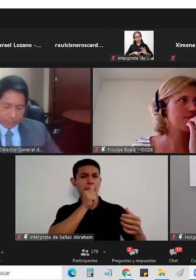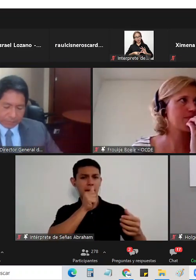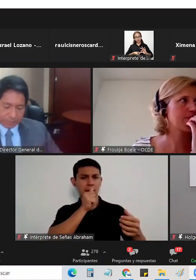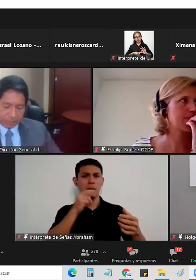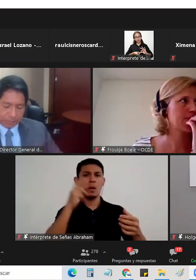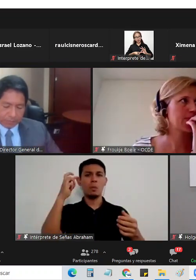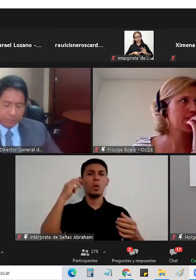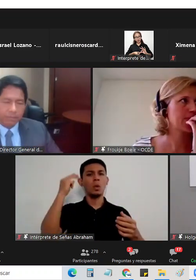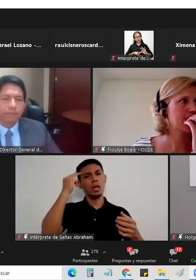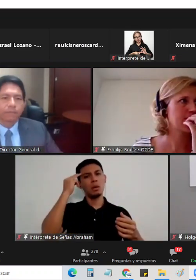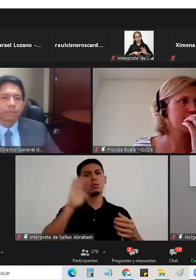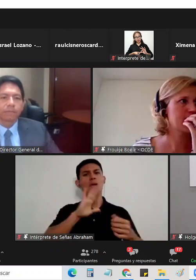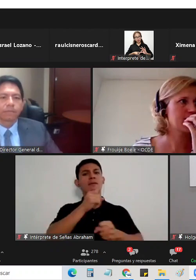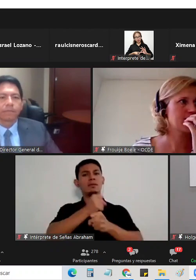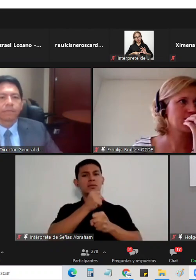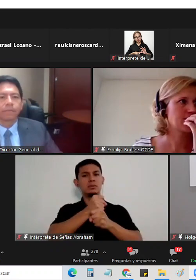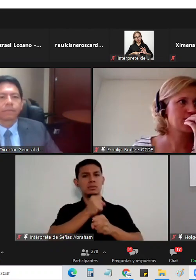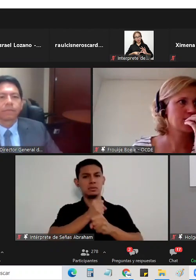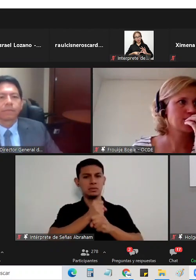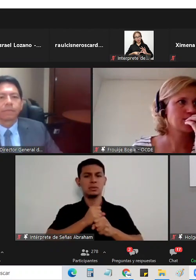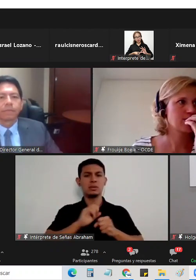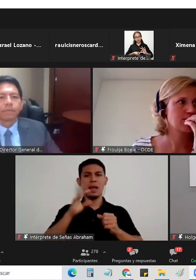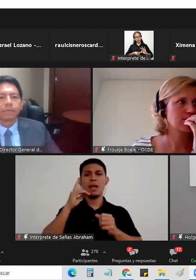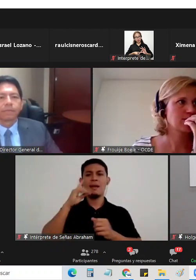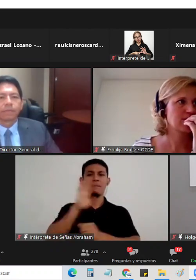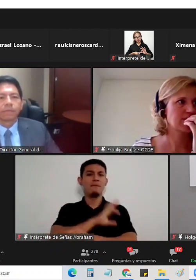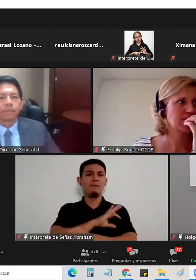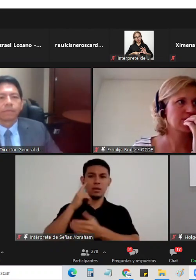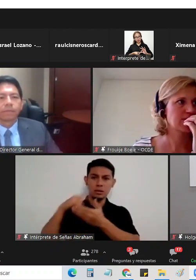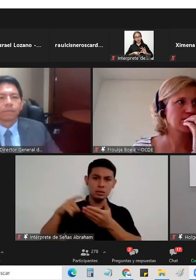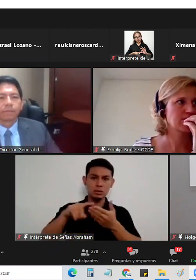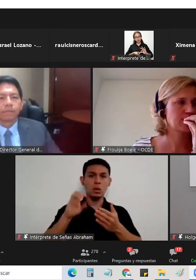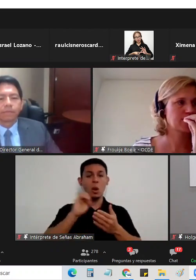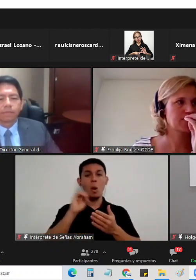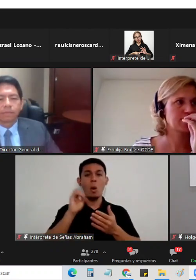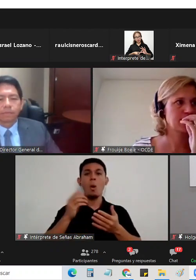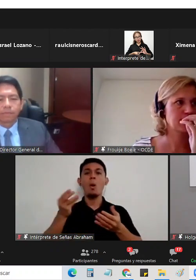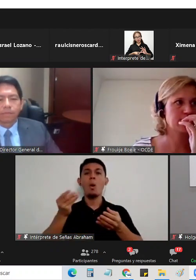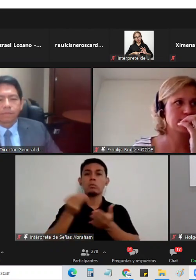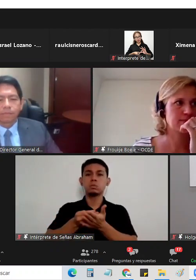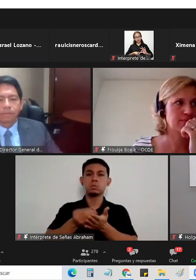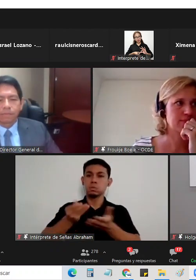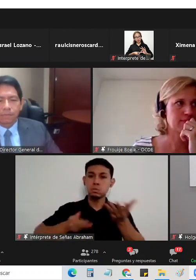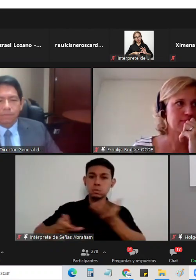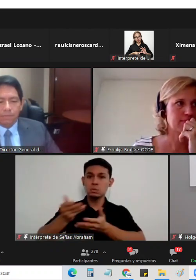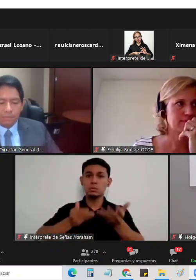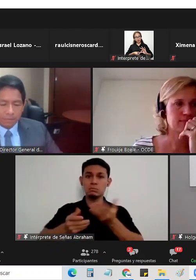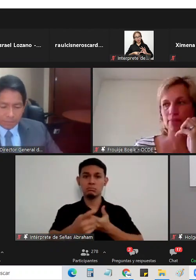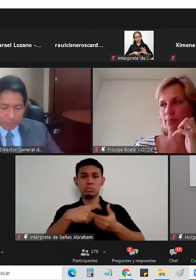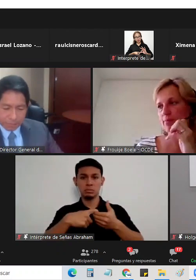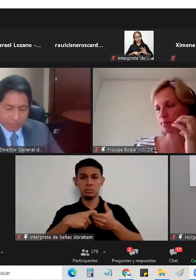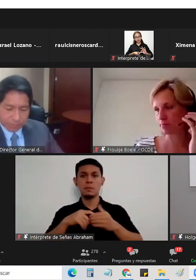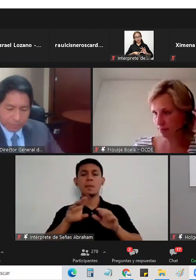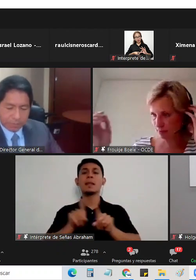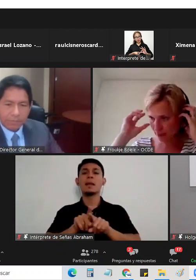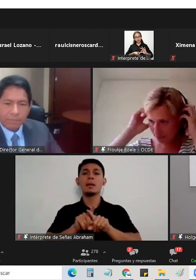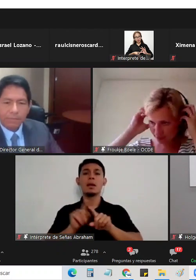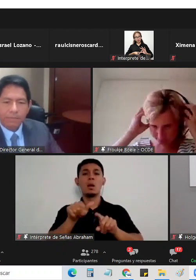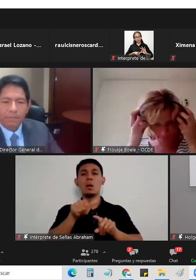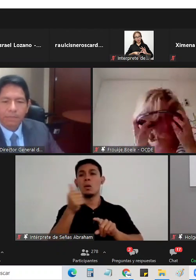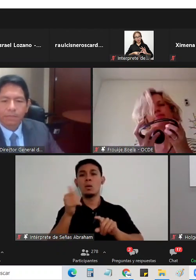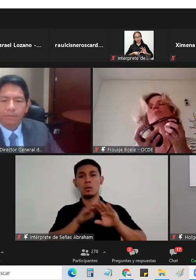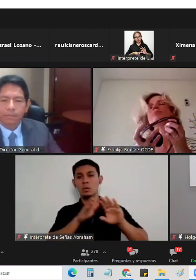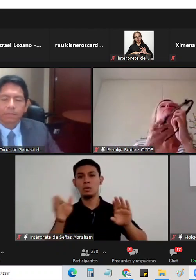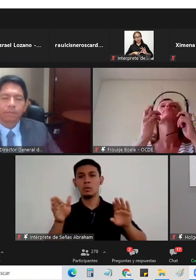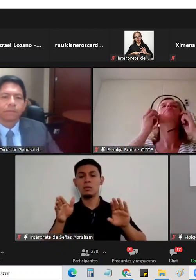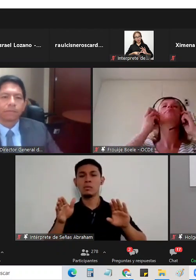sector based on this uh regulatory functions or from promoting uh commerce for example